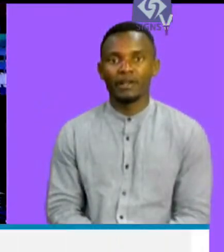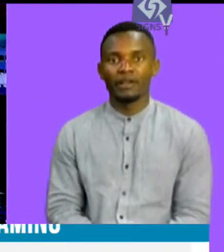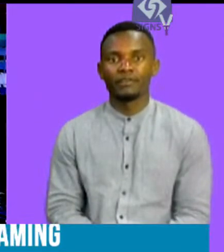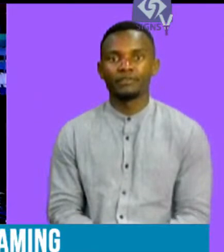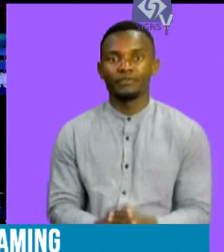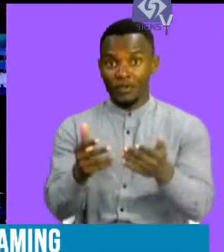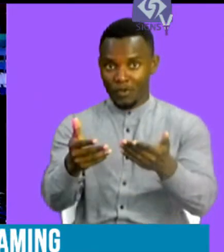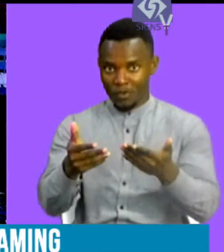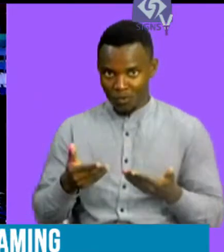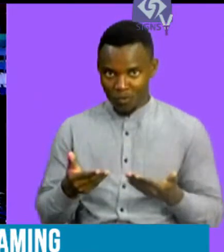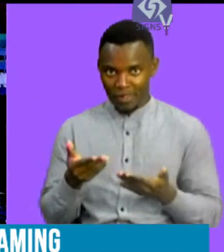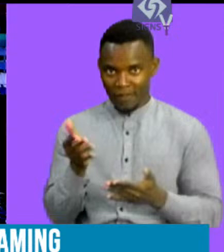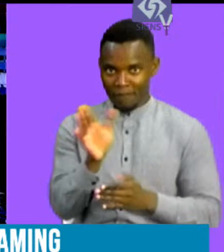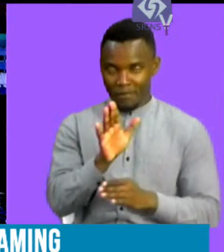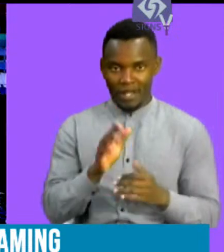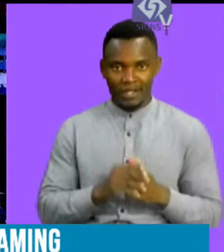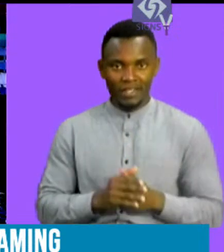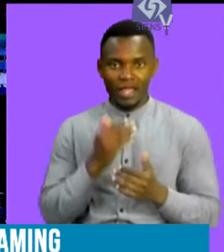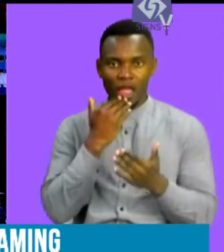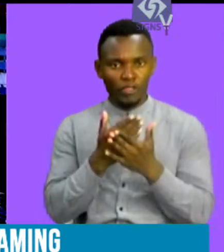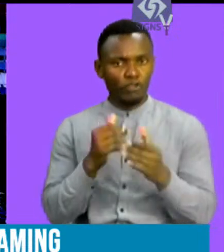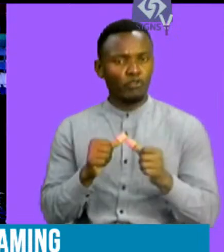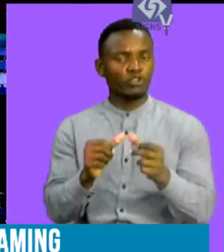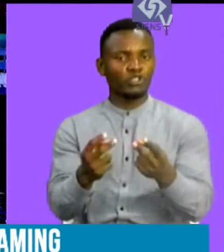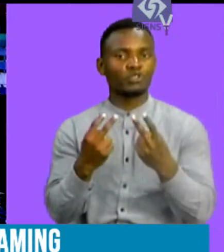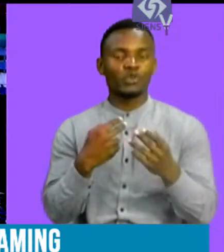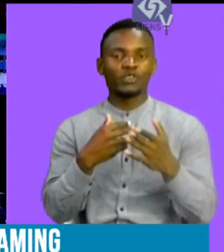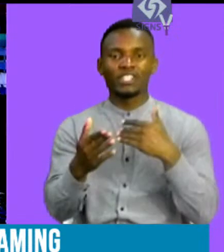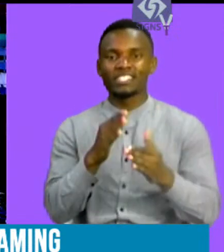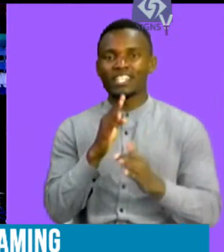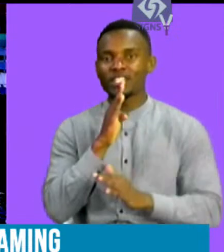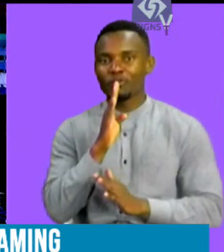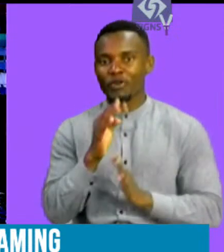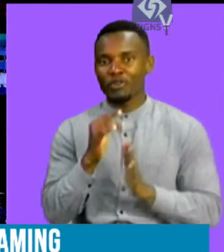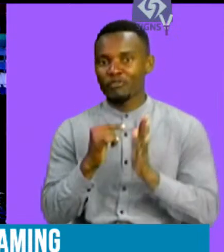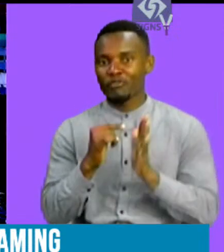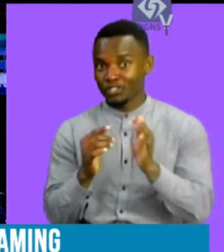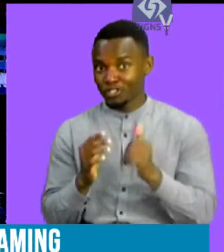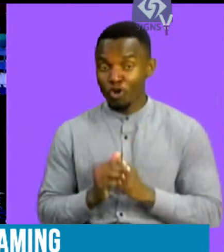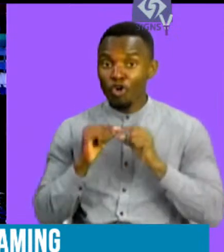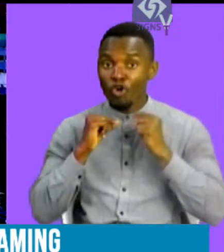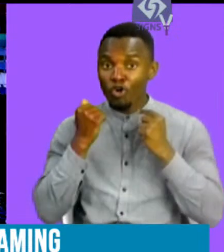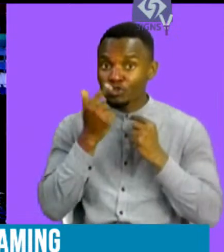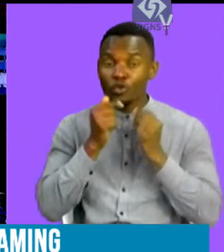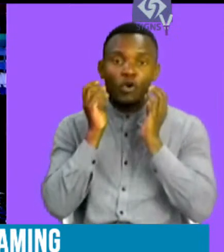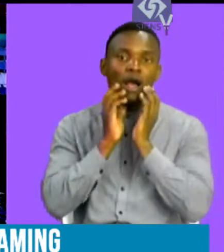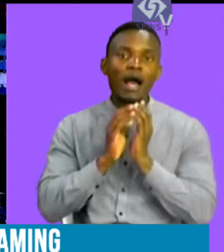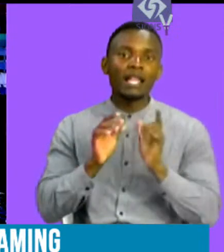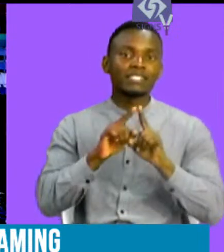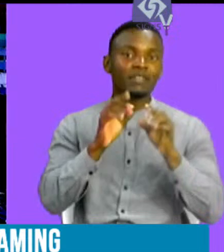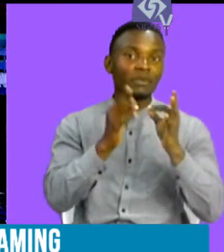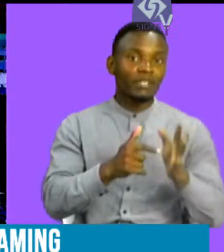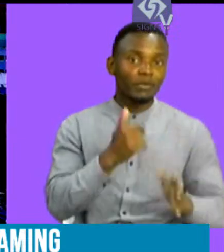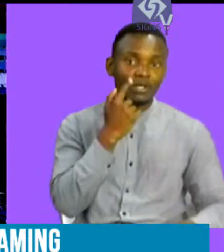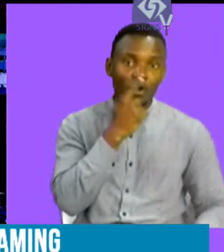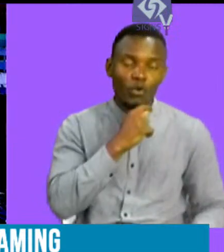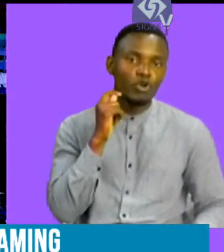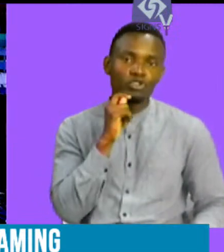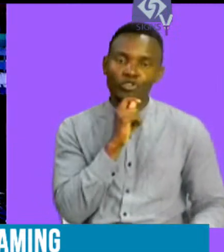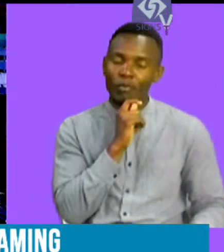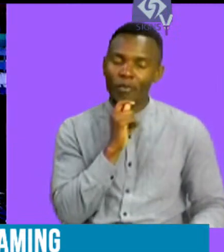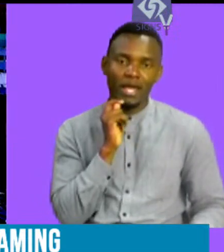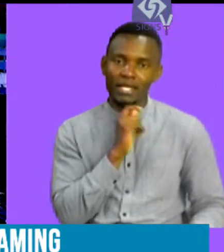Welcome back from that break. We're glad you're still watching Science Breakfast with me, Alan Hubbard, and the sign language interpreter is